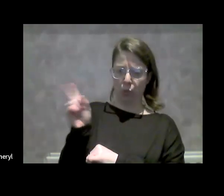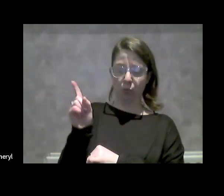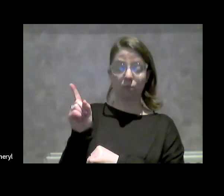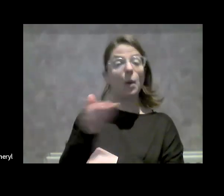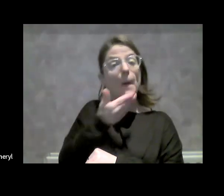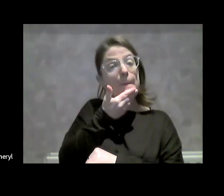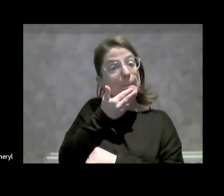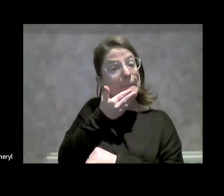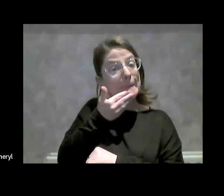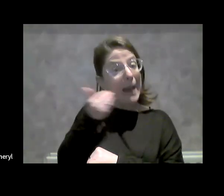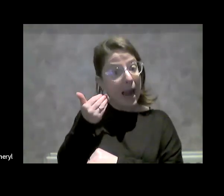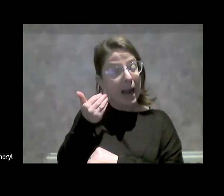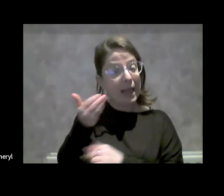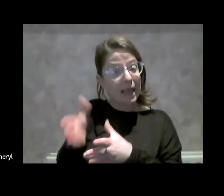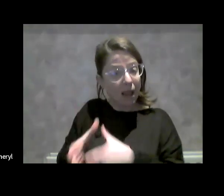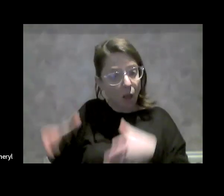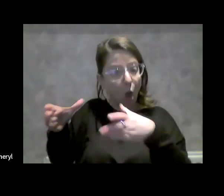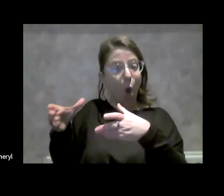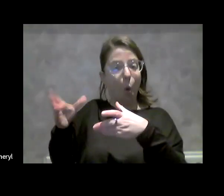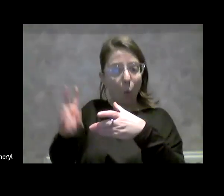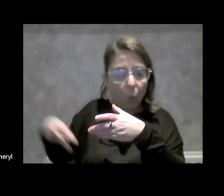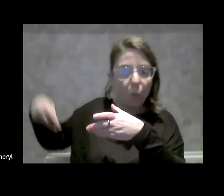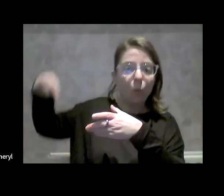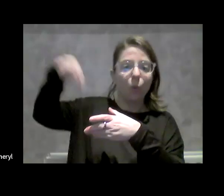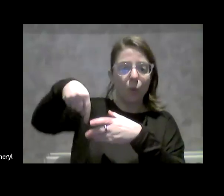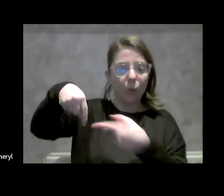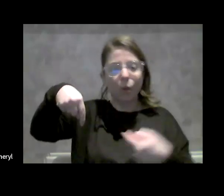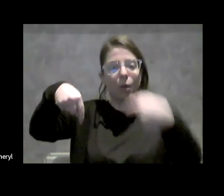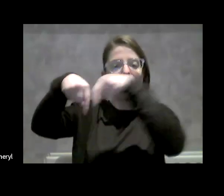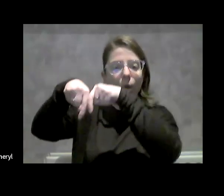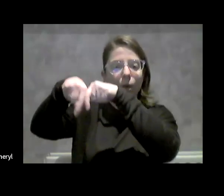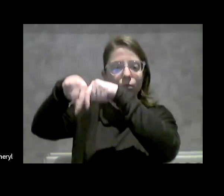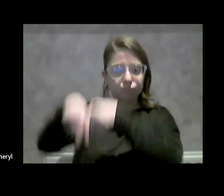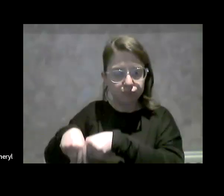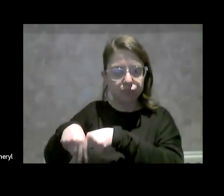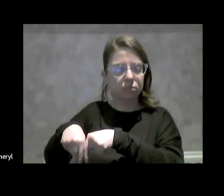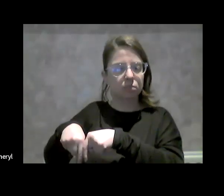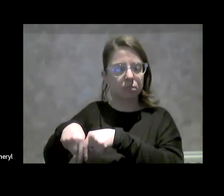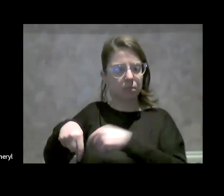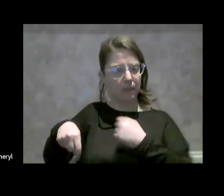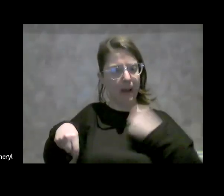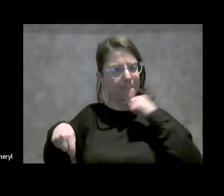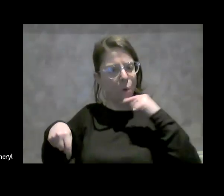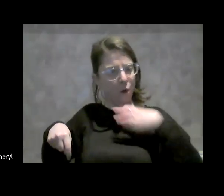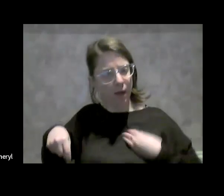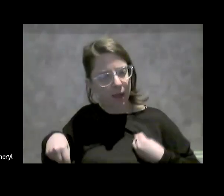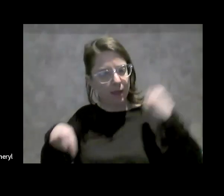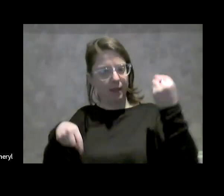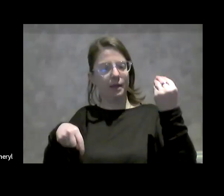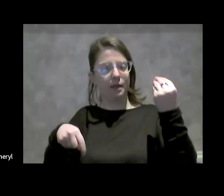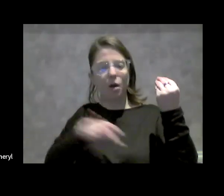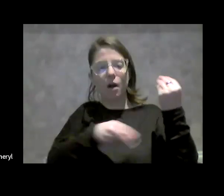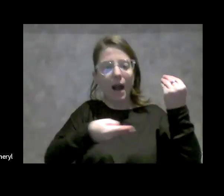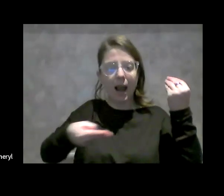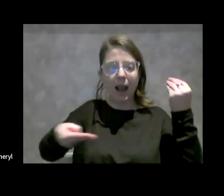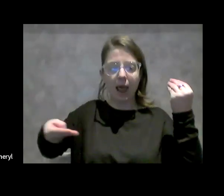the 6-foot hole like a bath, one leg at a time, from where I dug out my boy? Lay her to rest